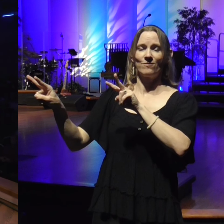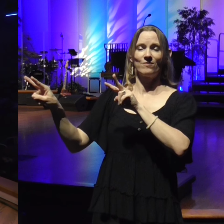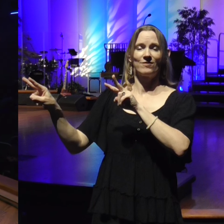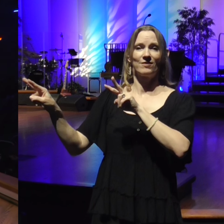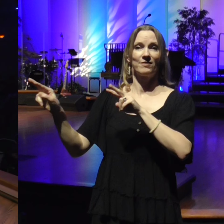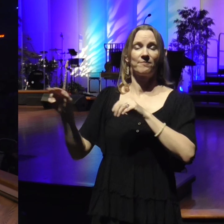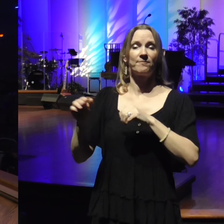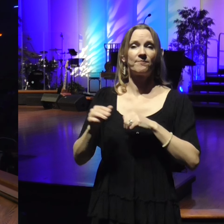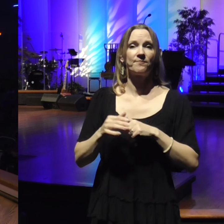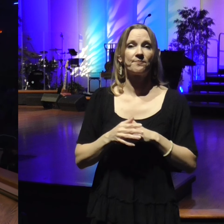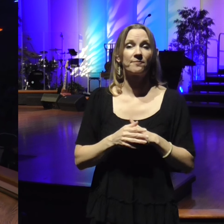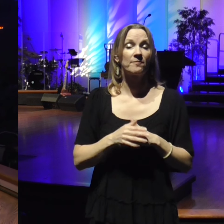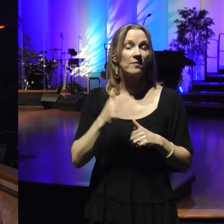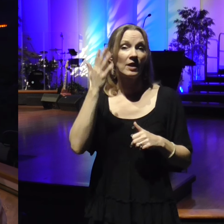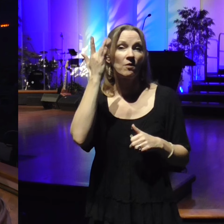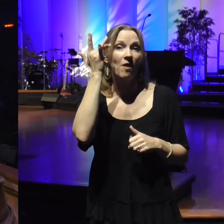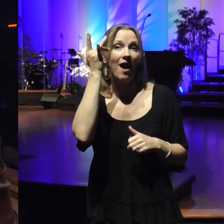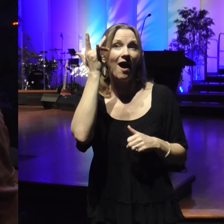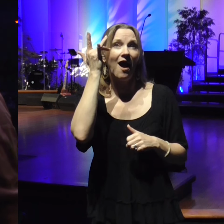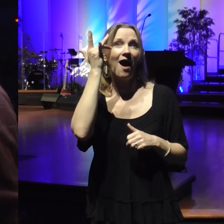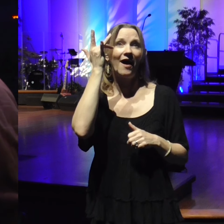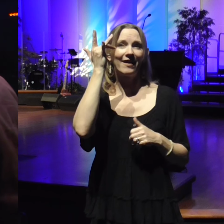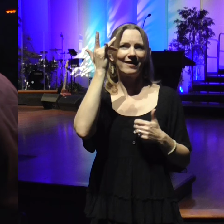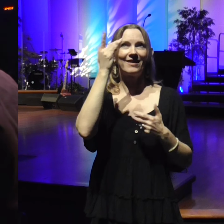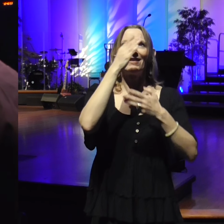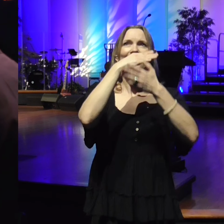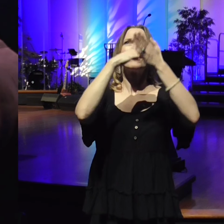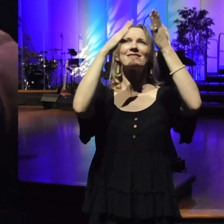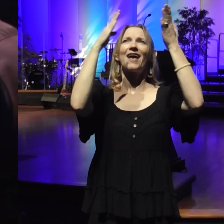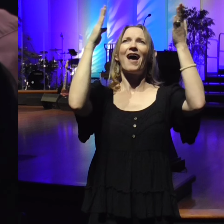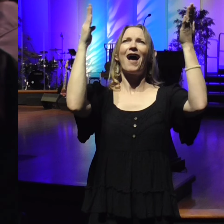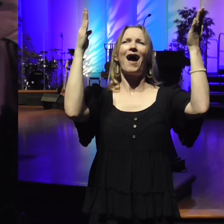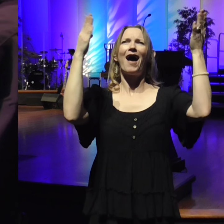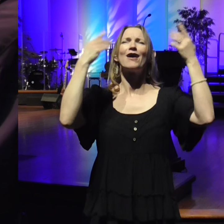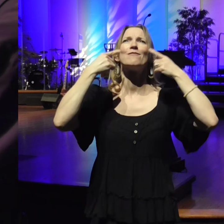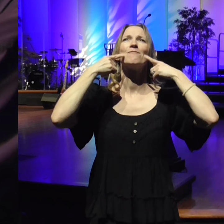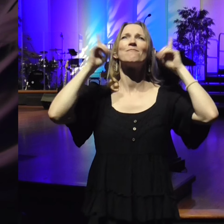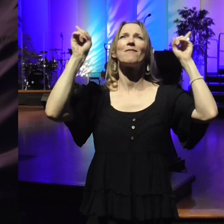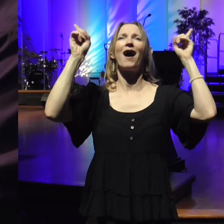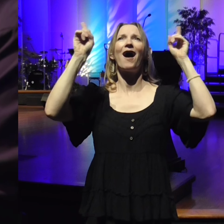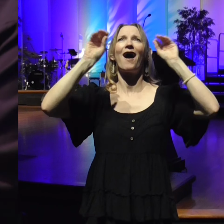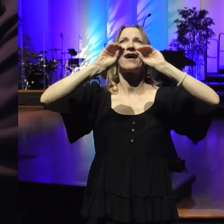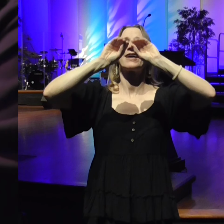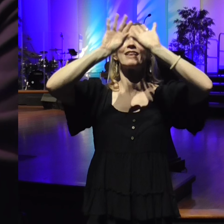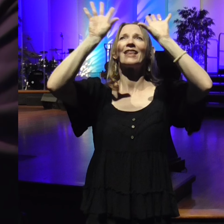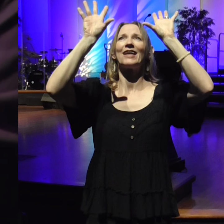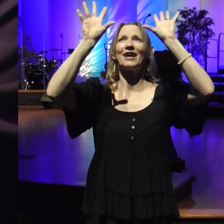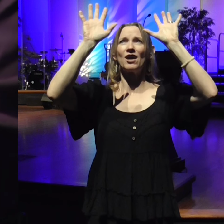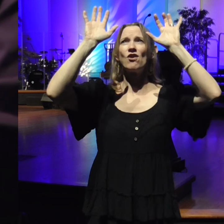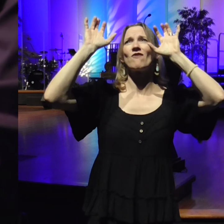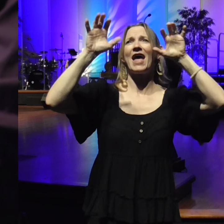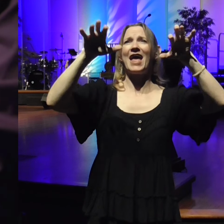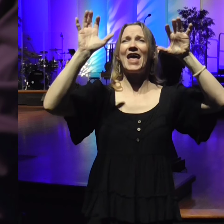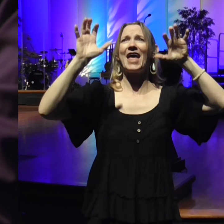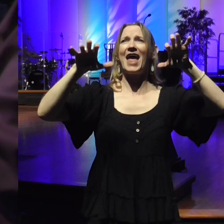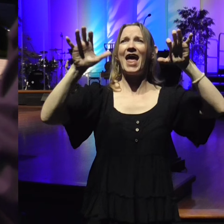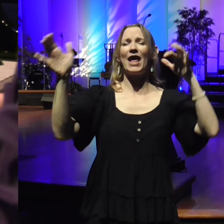around, 'cause the sky is finally open. The rain and wind